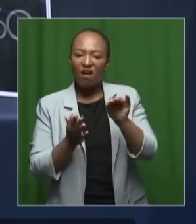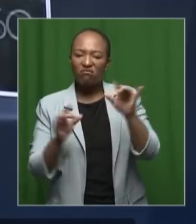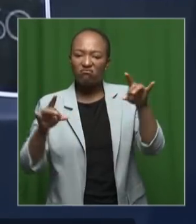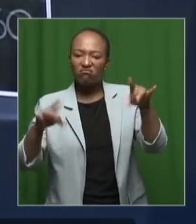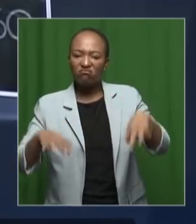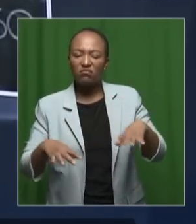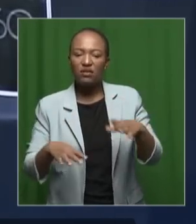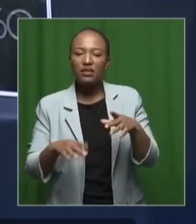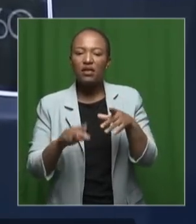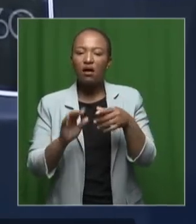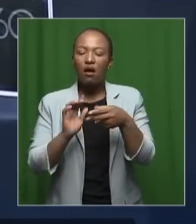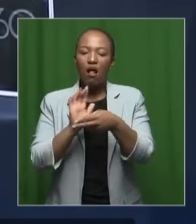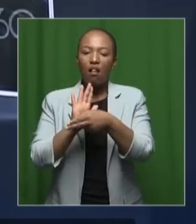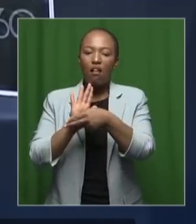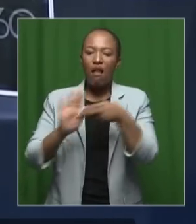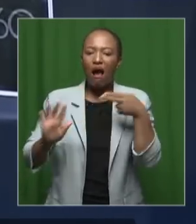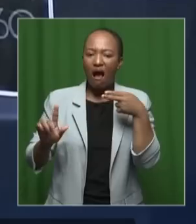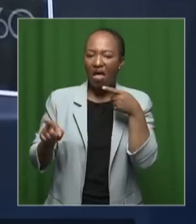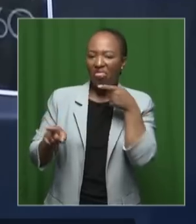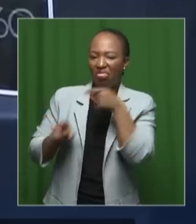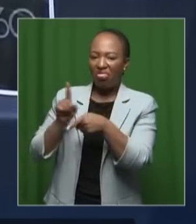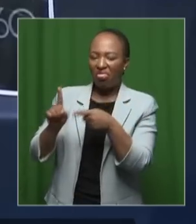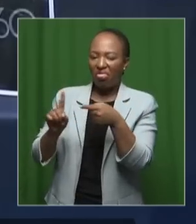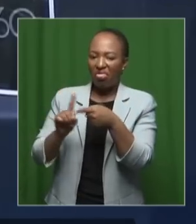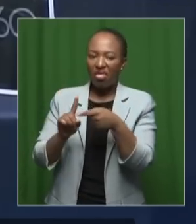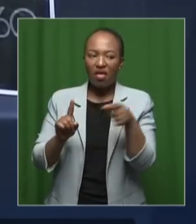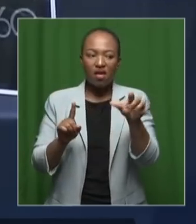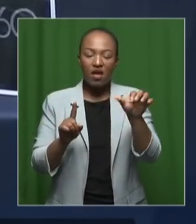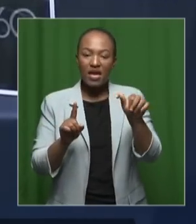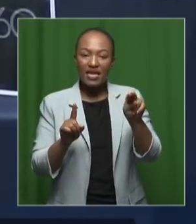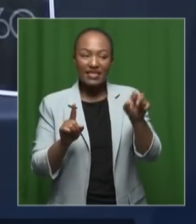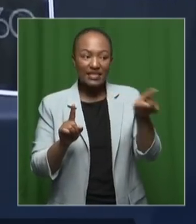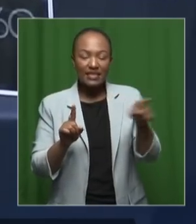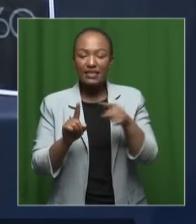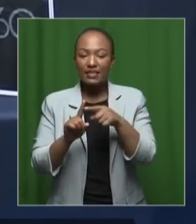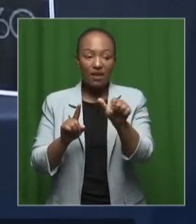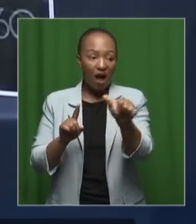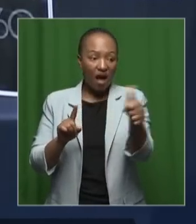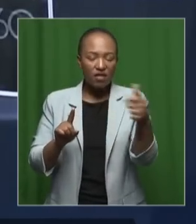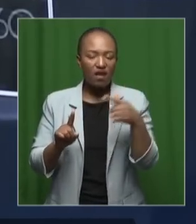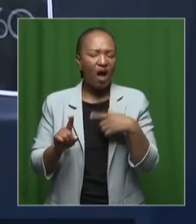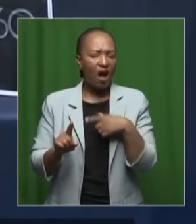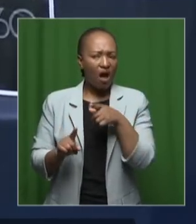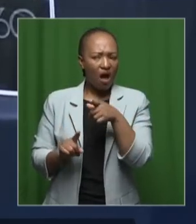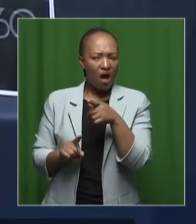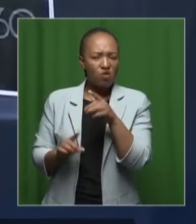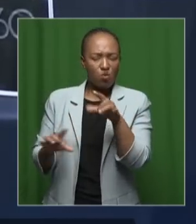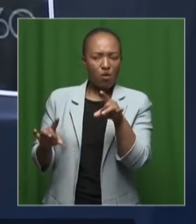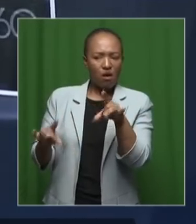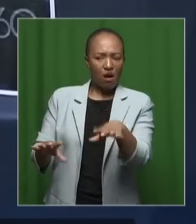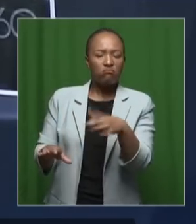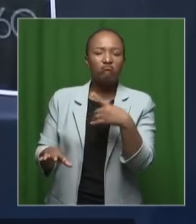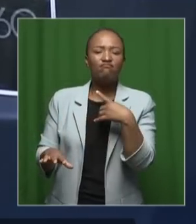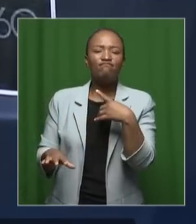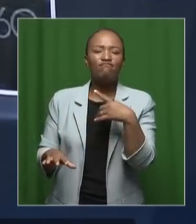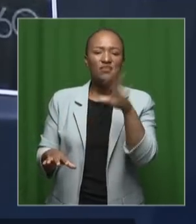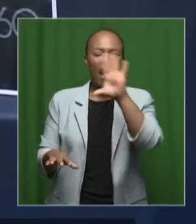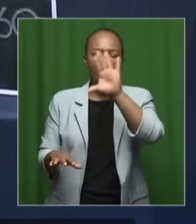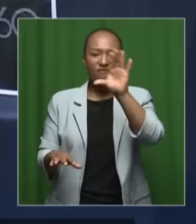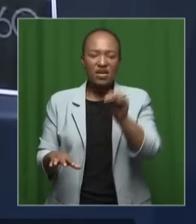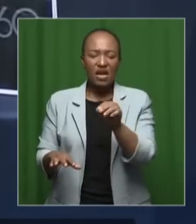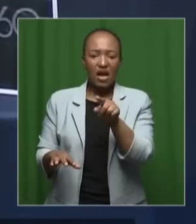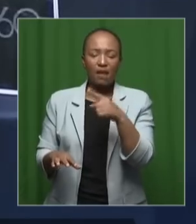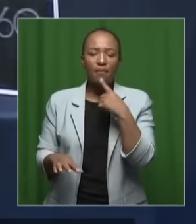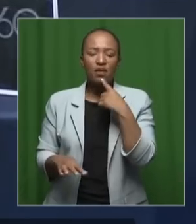by the ANC, Dr. Motsoaledi and them, that he is xenophobic. But now, South Africans are discussing it. It's even now